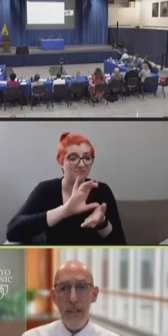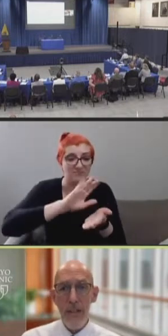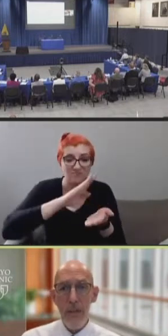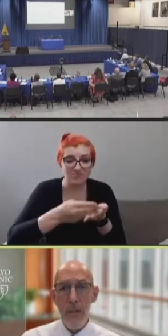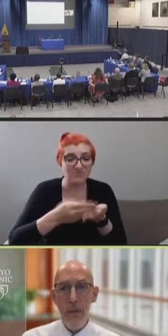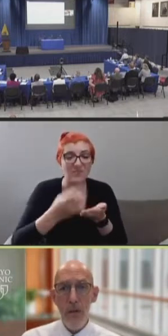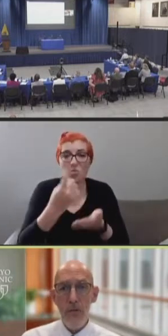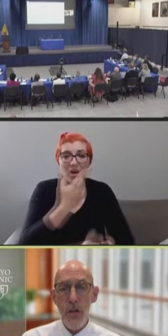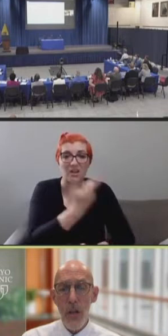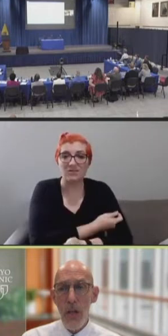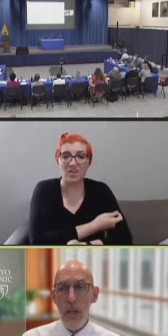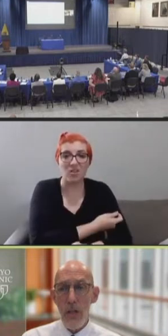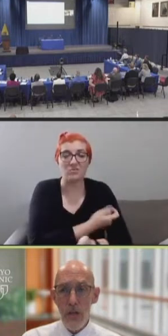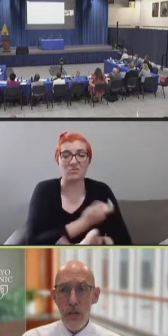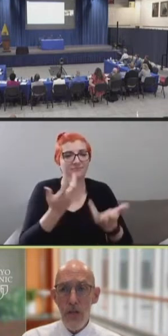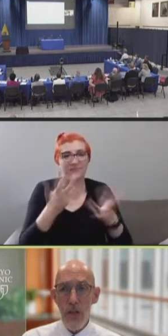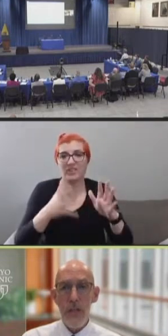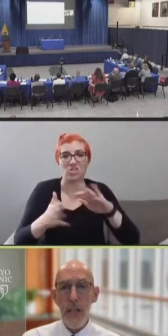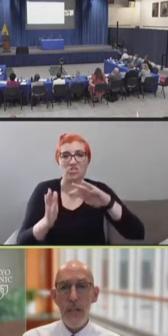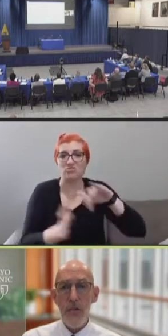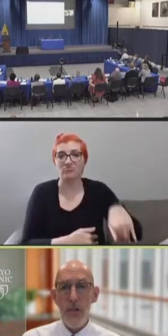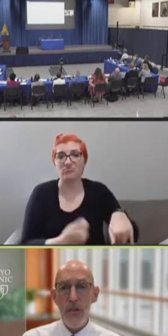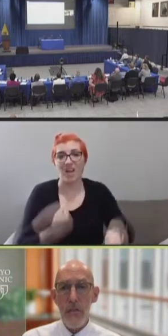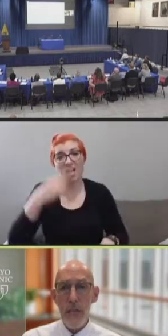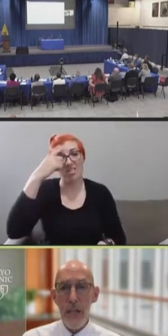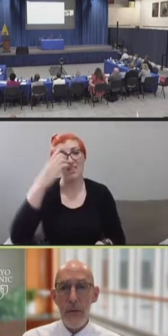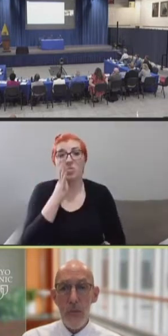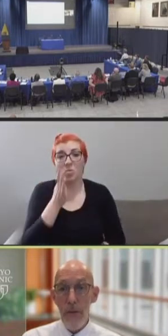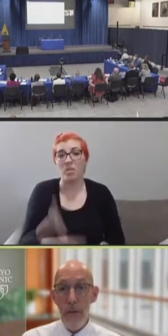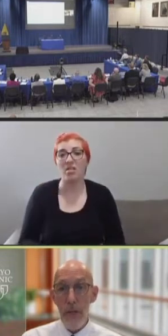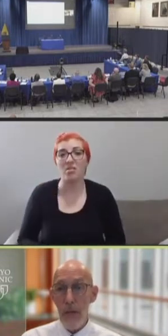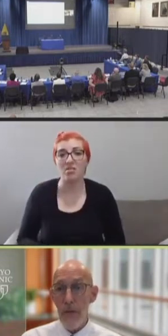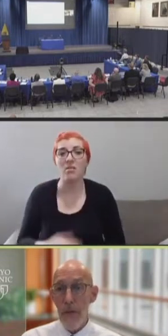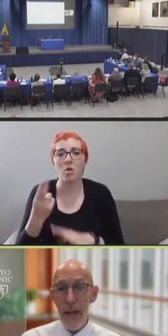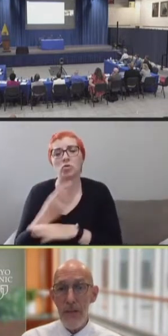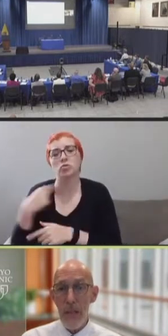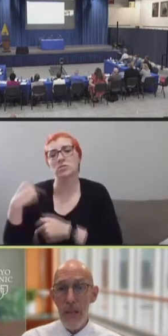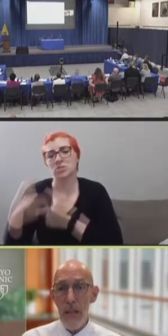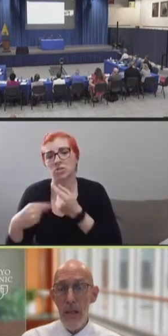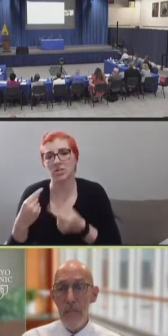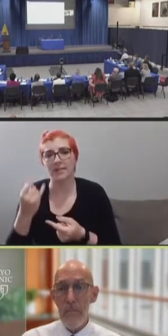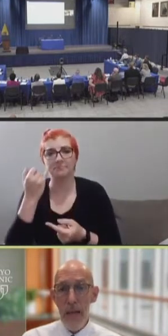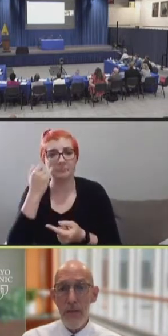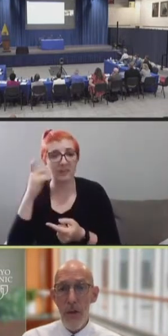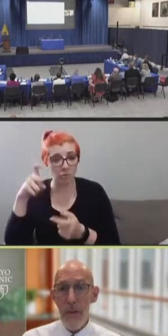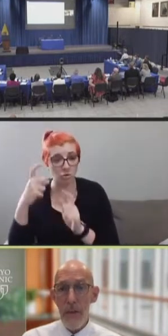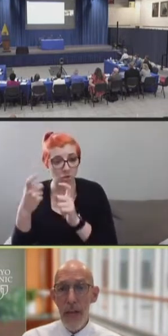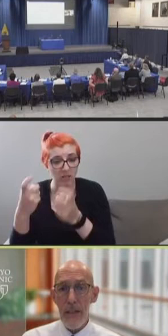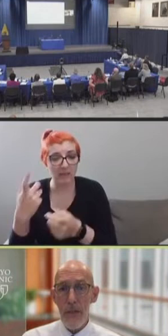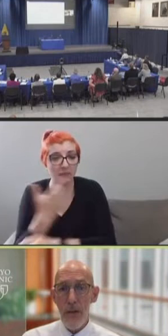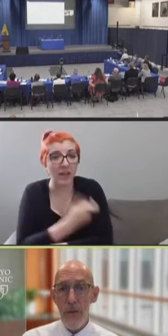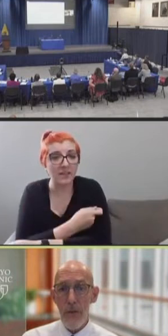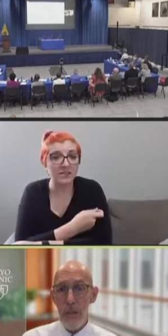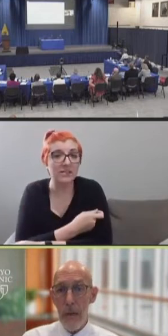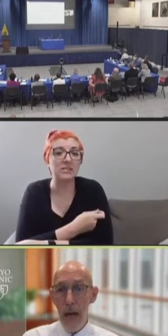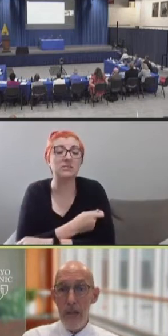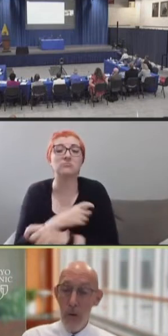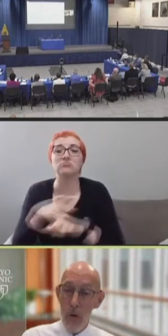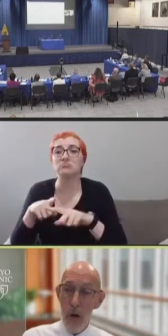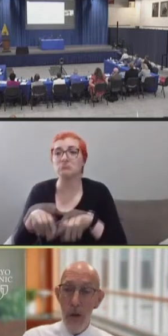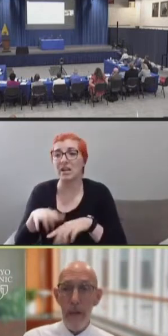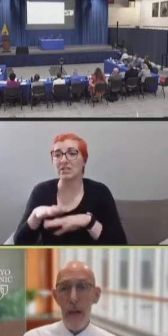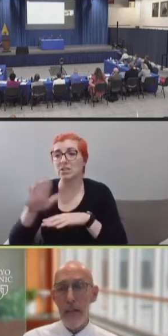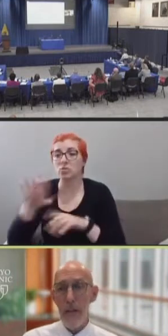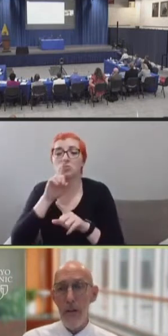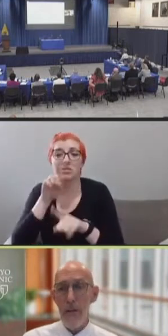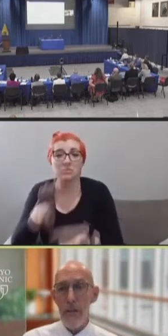one-size-and-dose-fits-all vaccine approach. Using gene signatures predict whether to give a vaccine based on the likelihood of response or